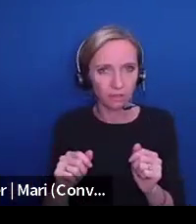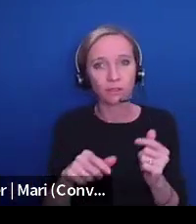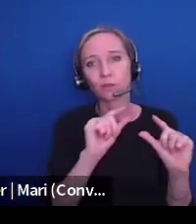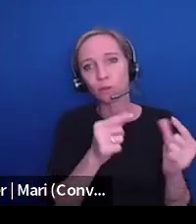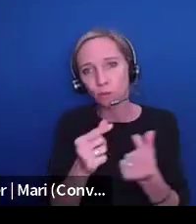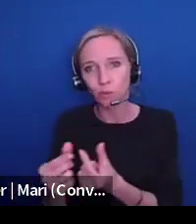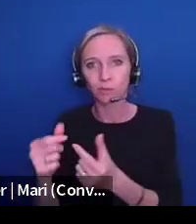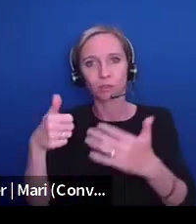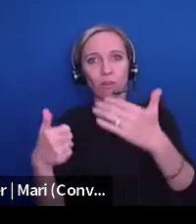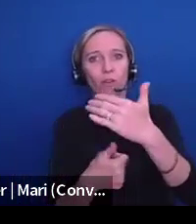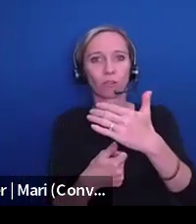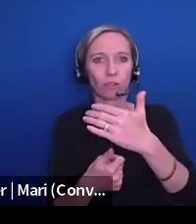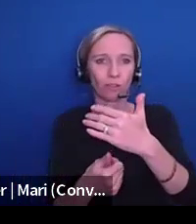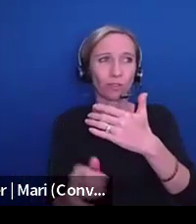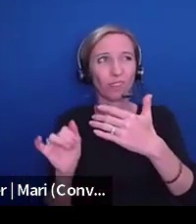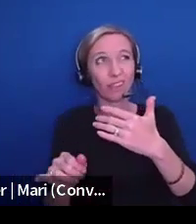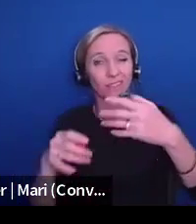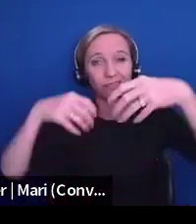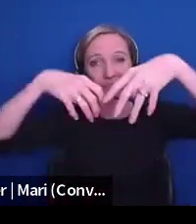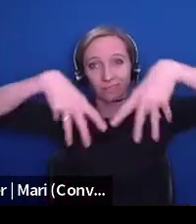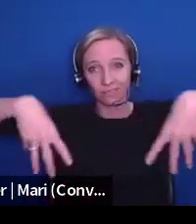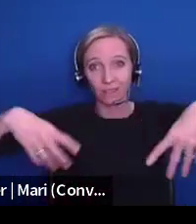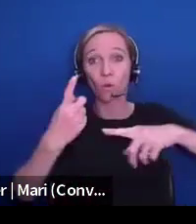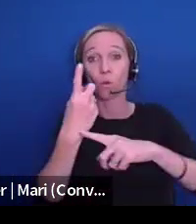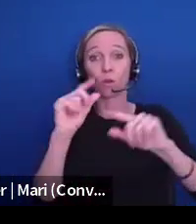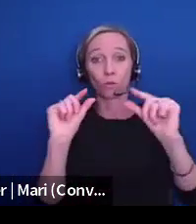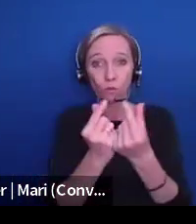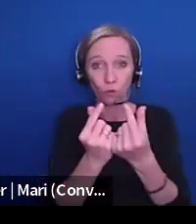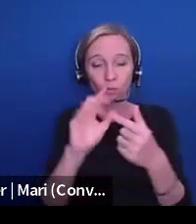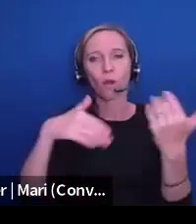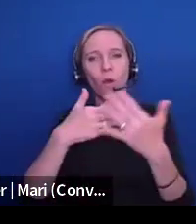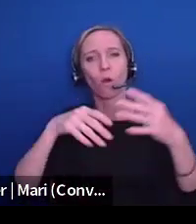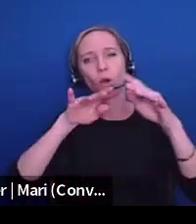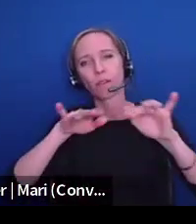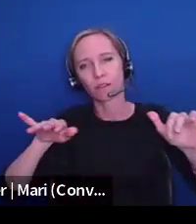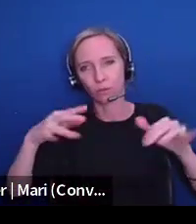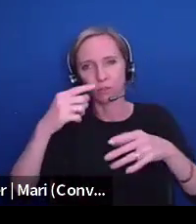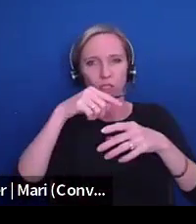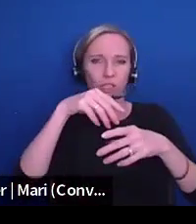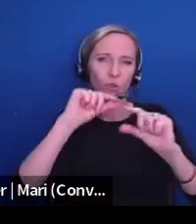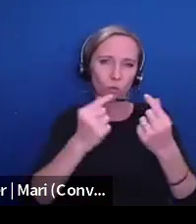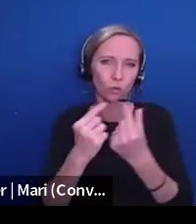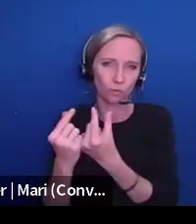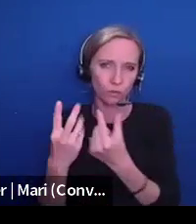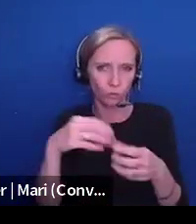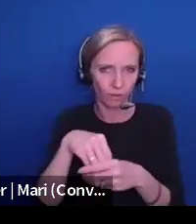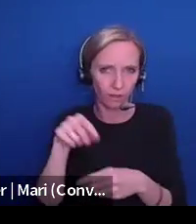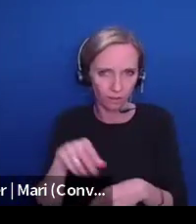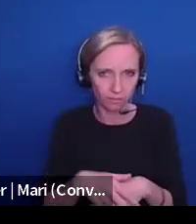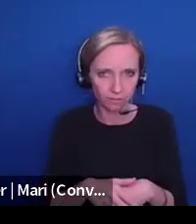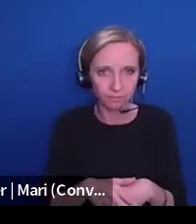groups, right? So that is the whole idea. You have one group and then you have all the diversity groups within it.